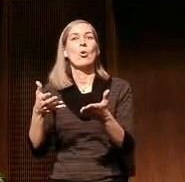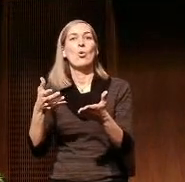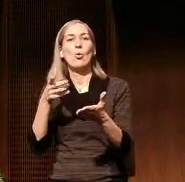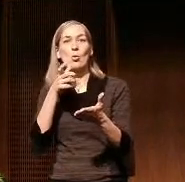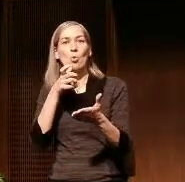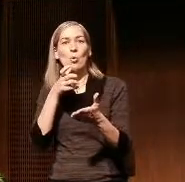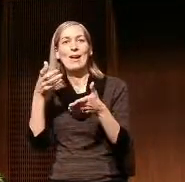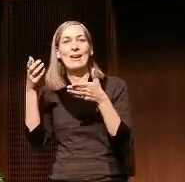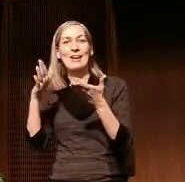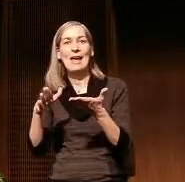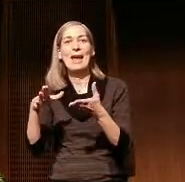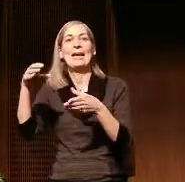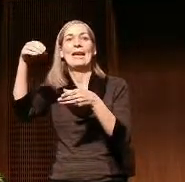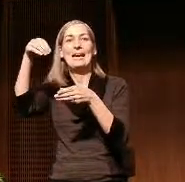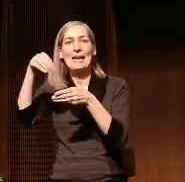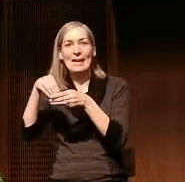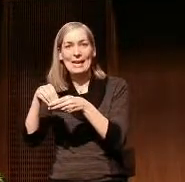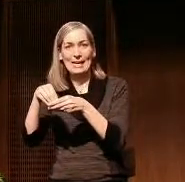Lord.